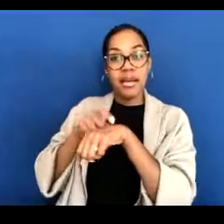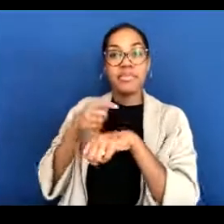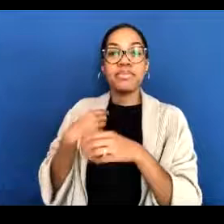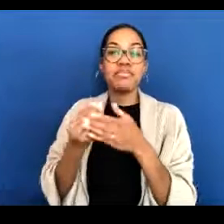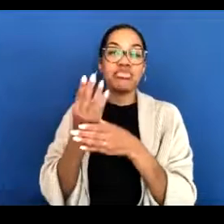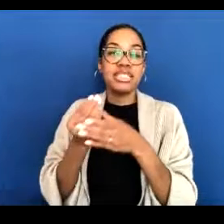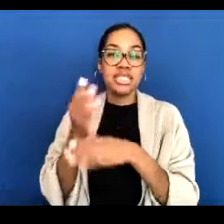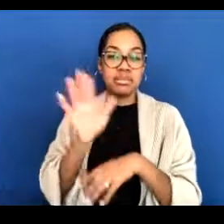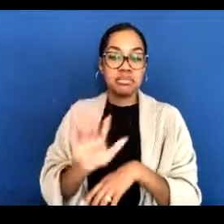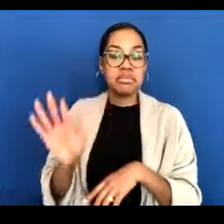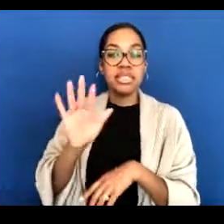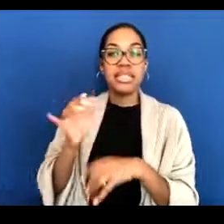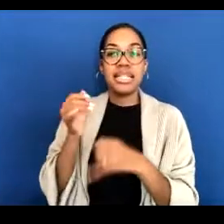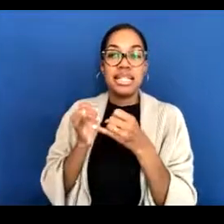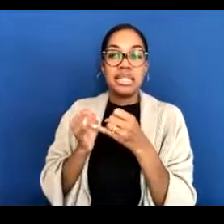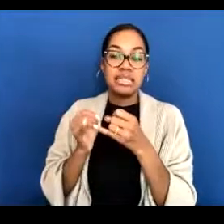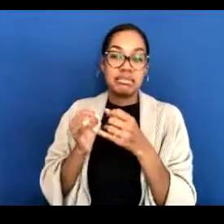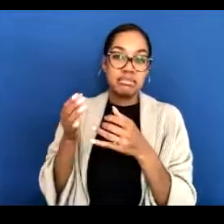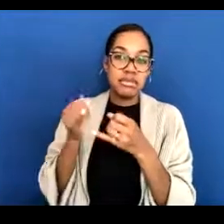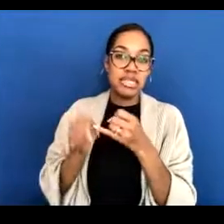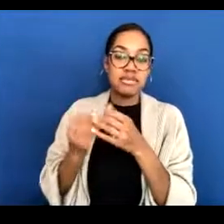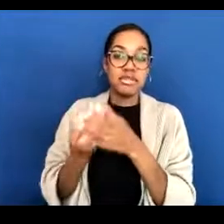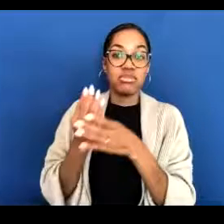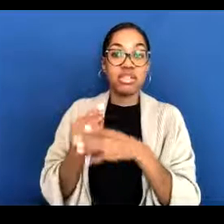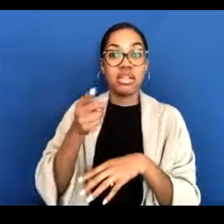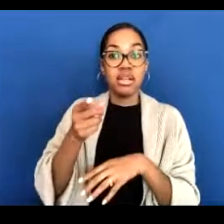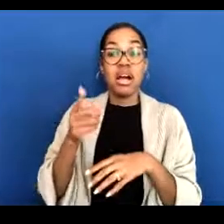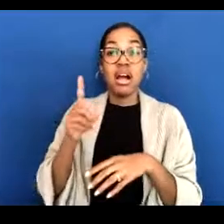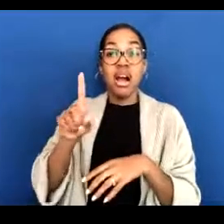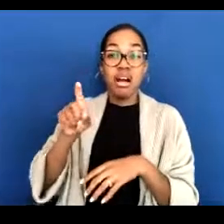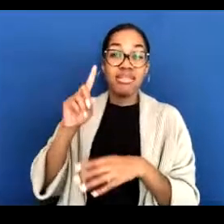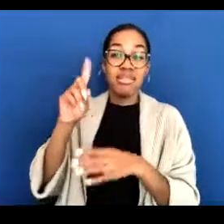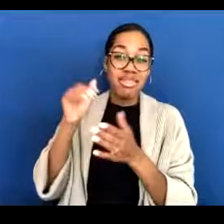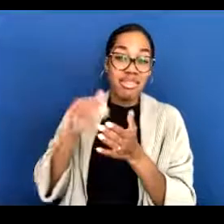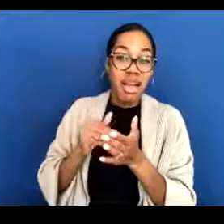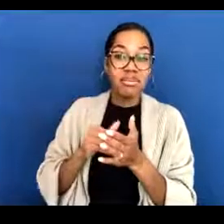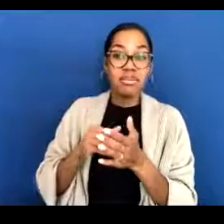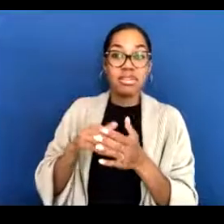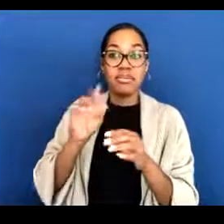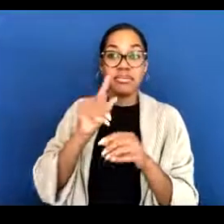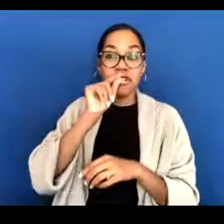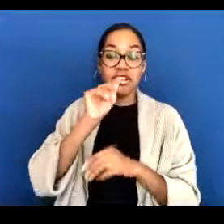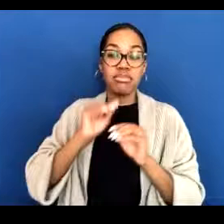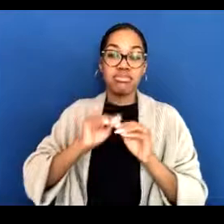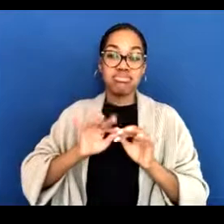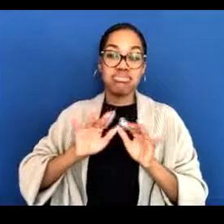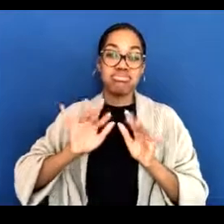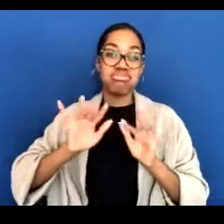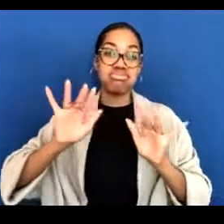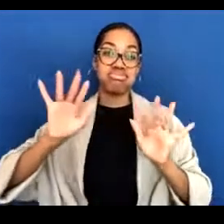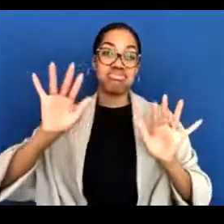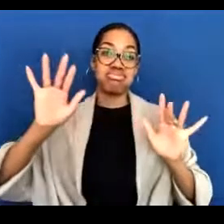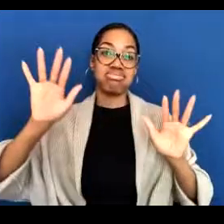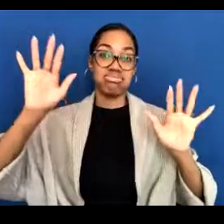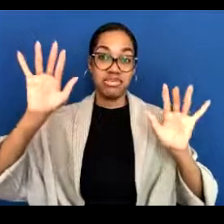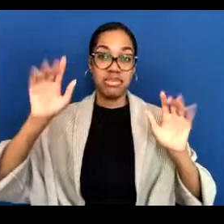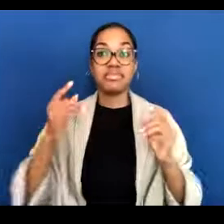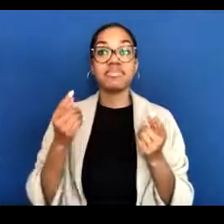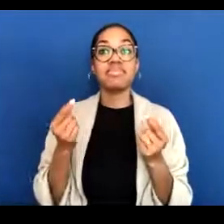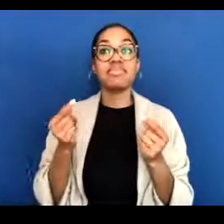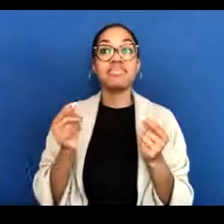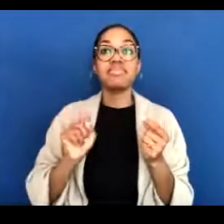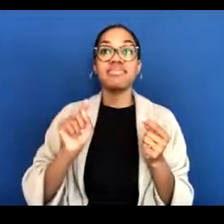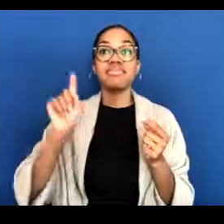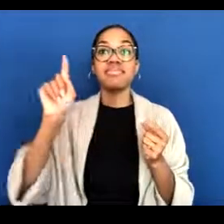we're looking at literally what is hundreds of thousands of birds moving northward from the tropics across the Carolinas to spread out across the great forests